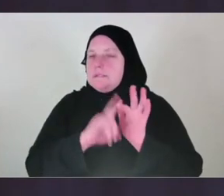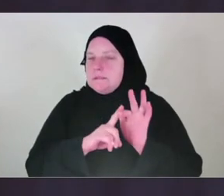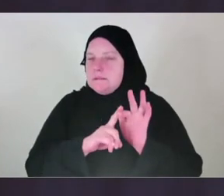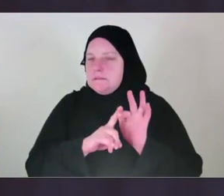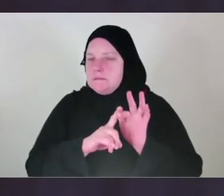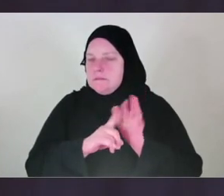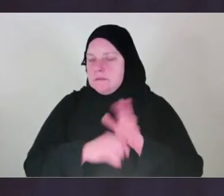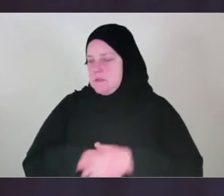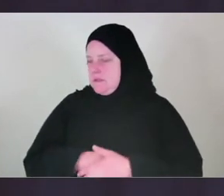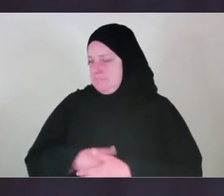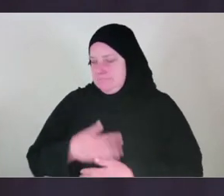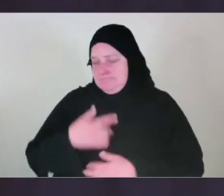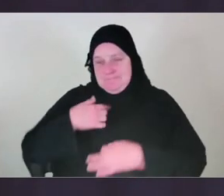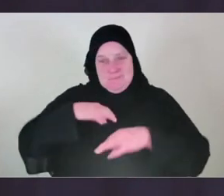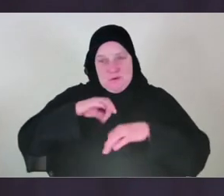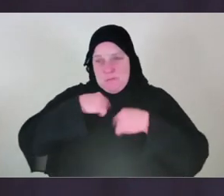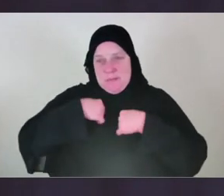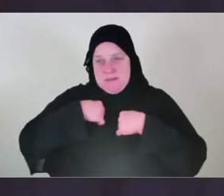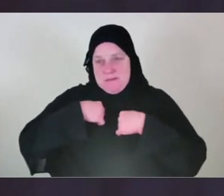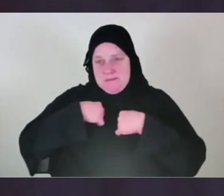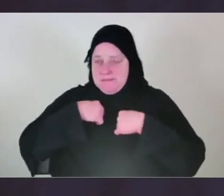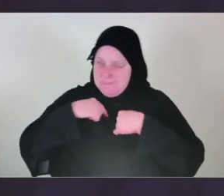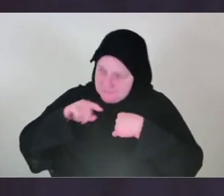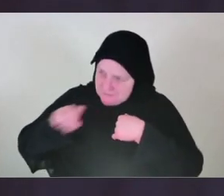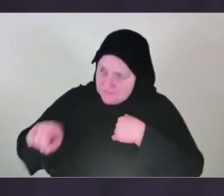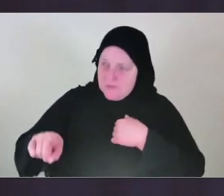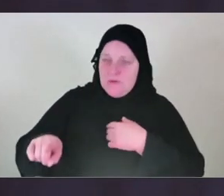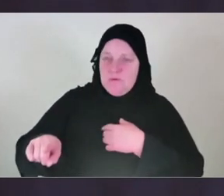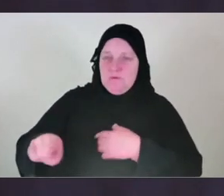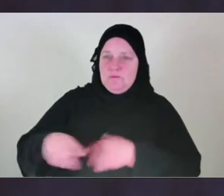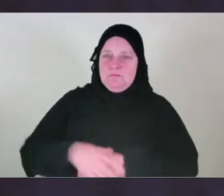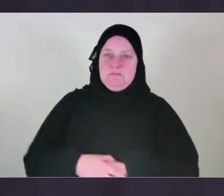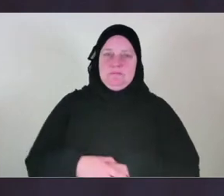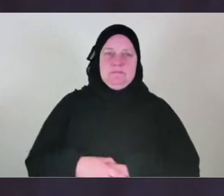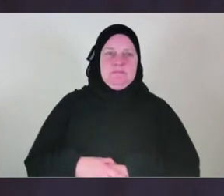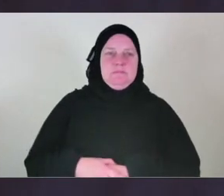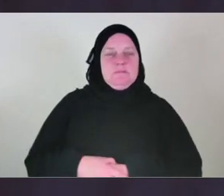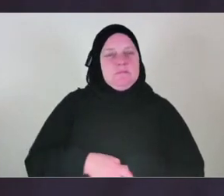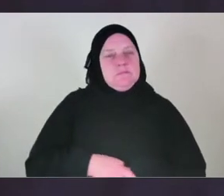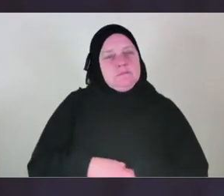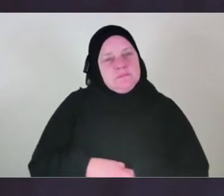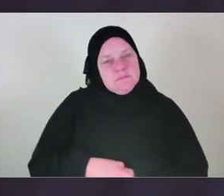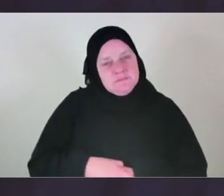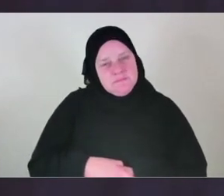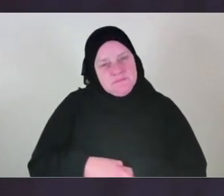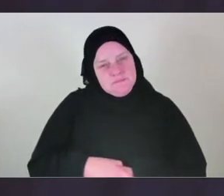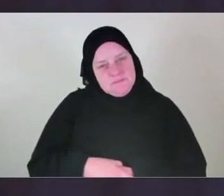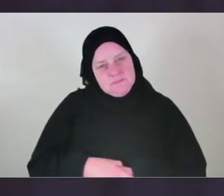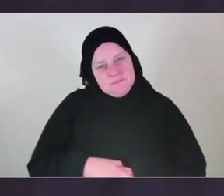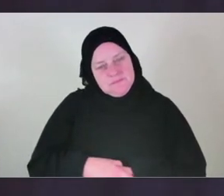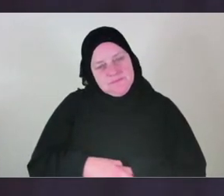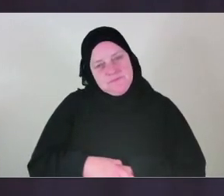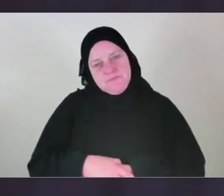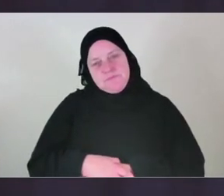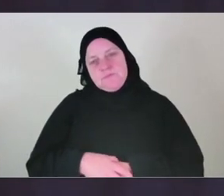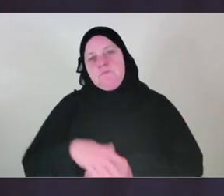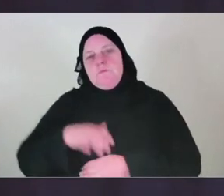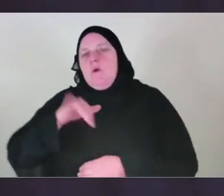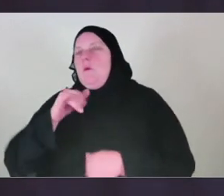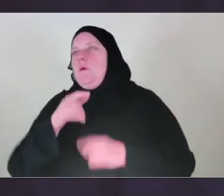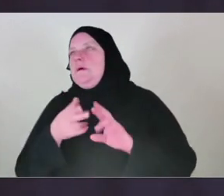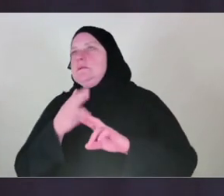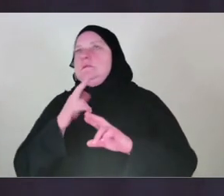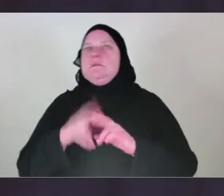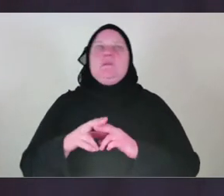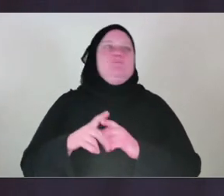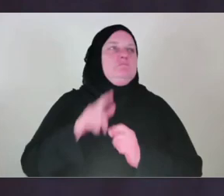And when he tries to protect, when you want to question Aisha's actions in Basra and fighting the Imam